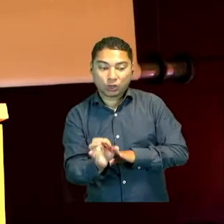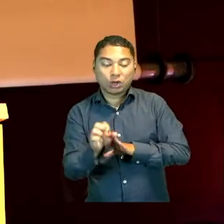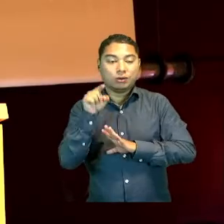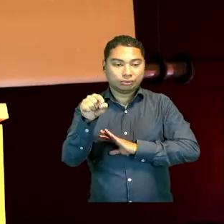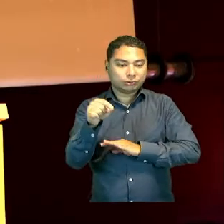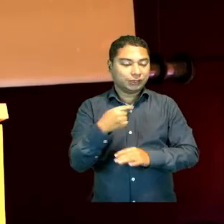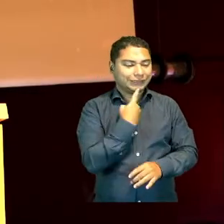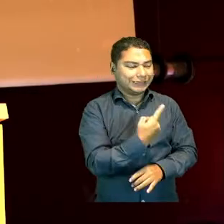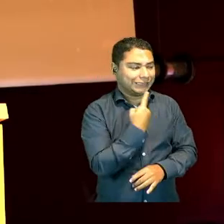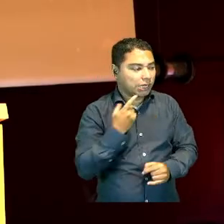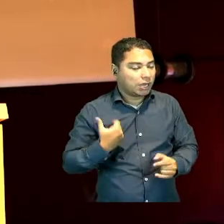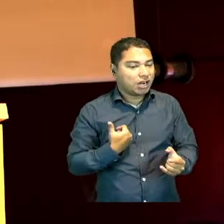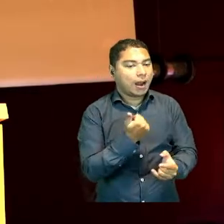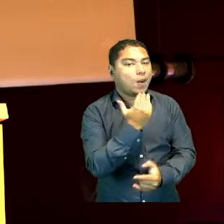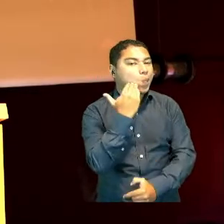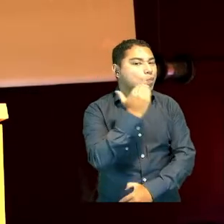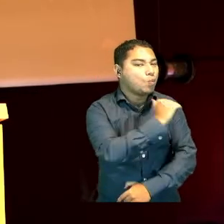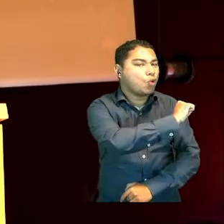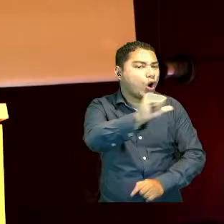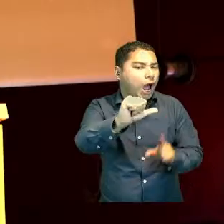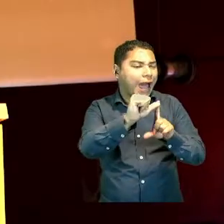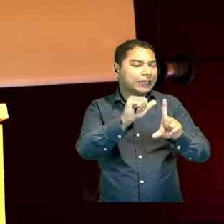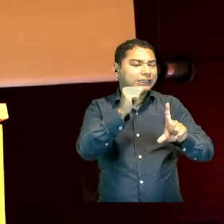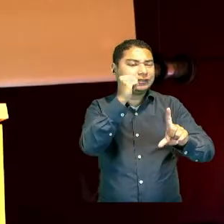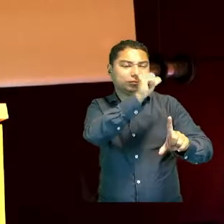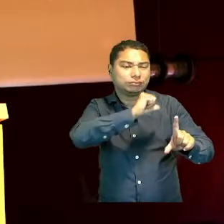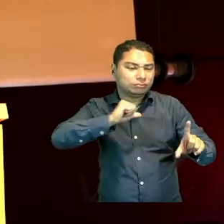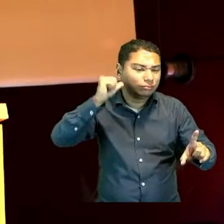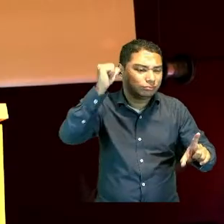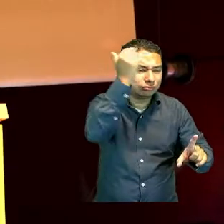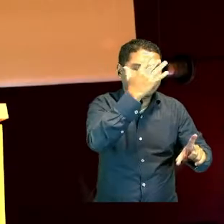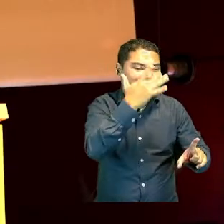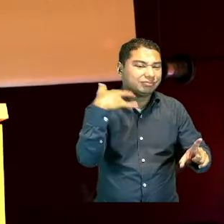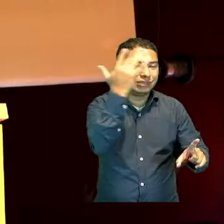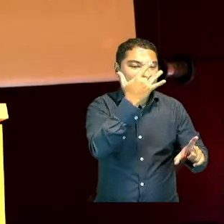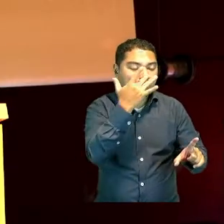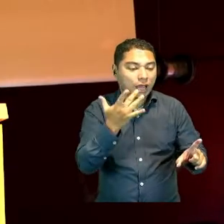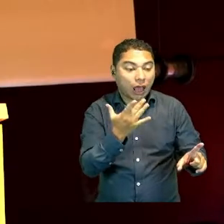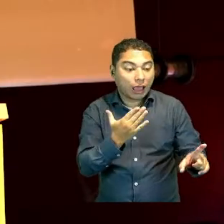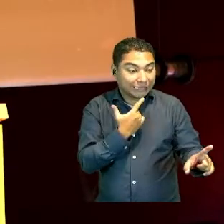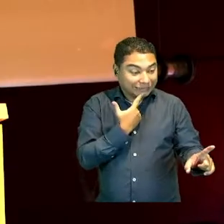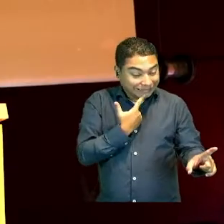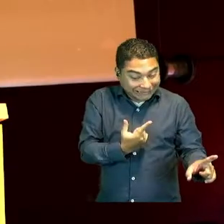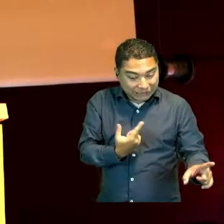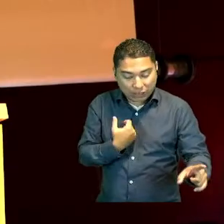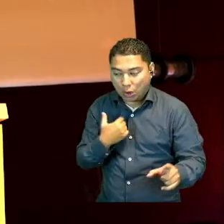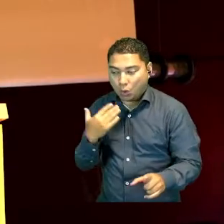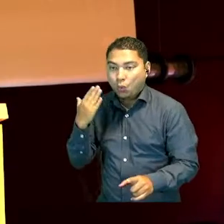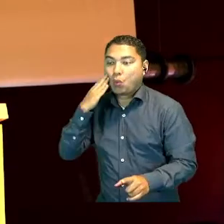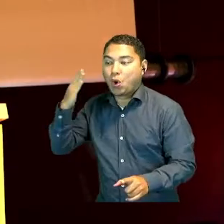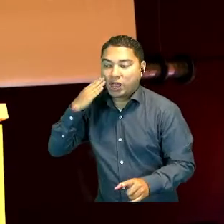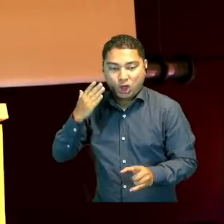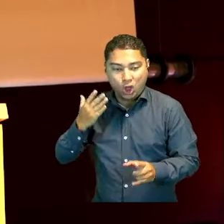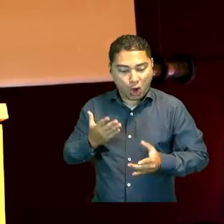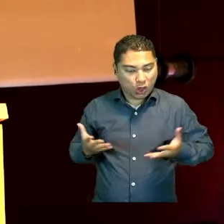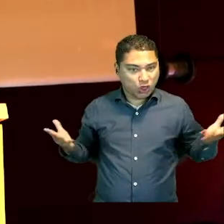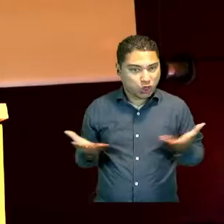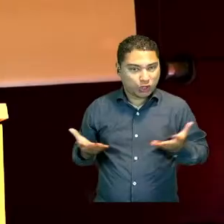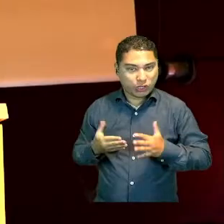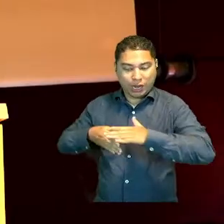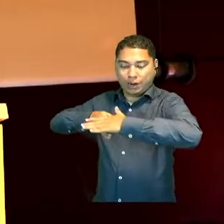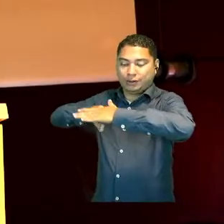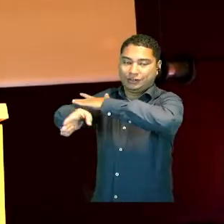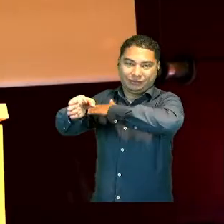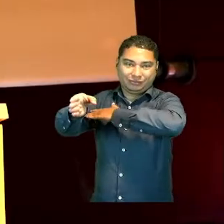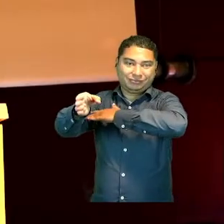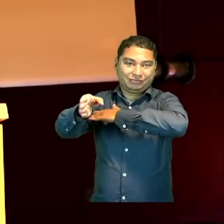when and where I enter, in the quiet, undisputed dignity of my